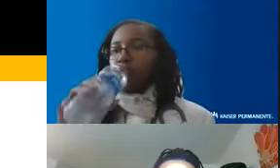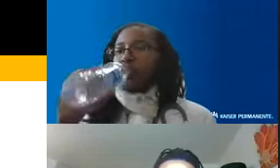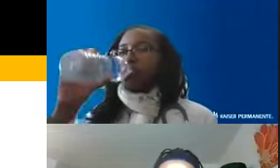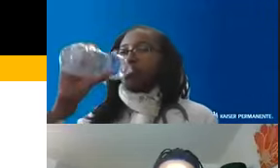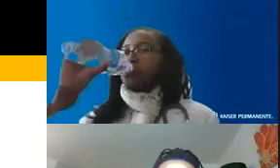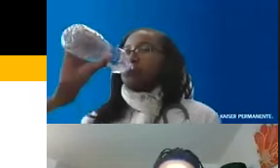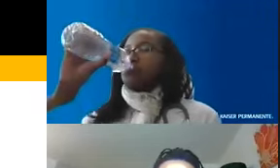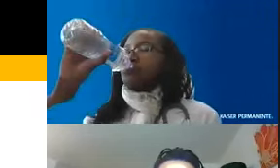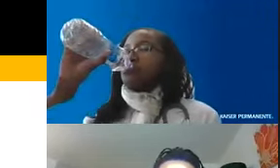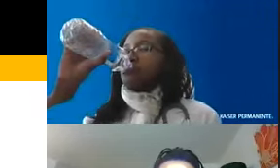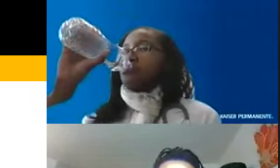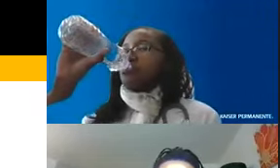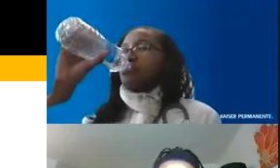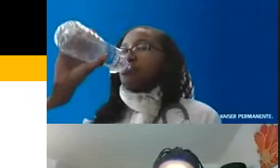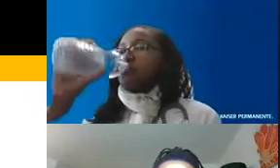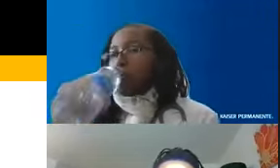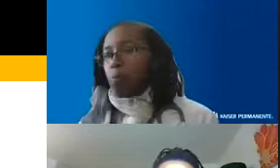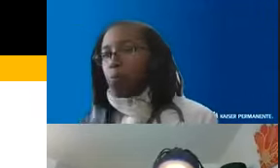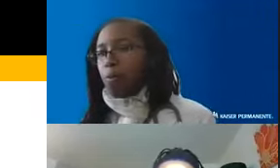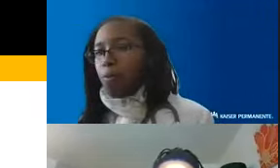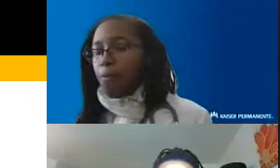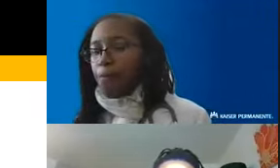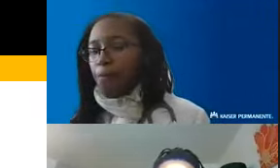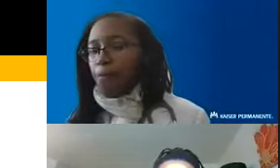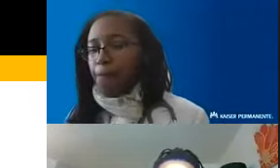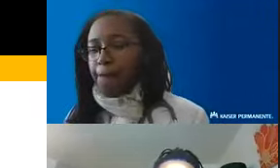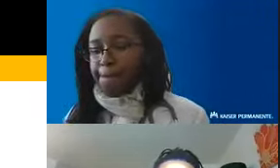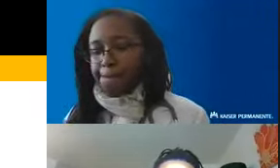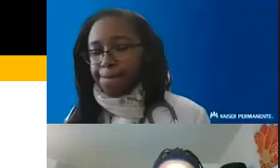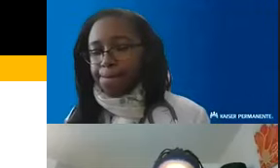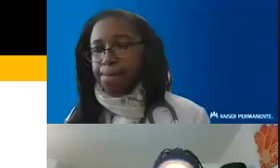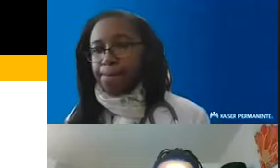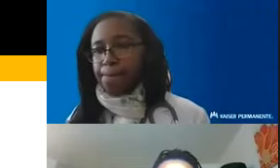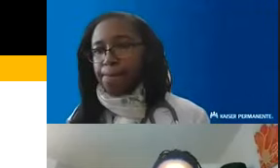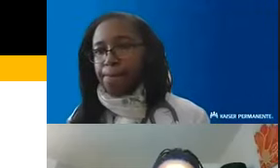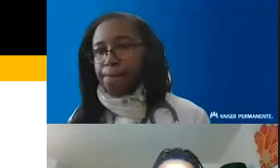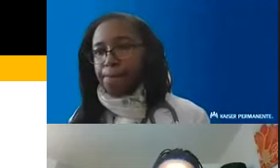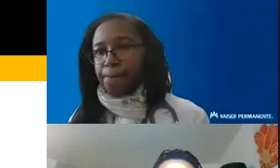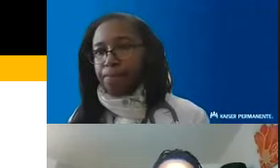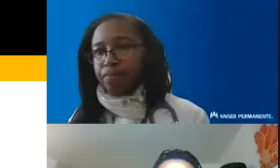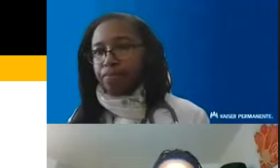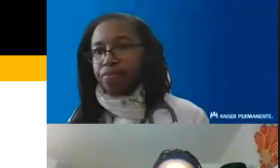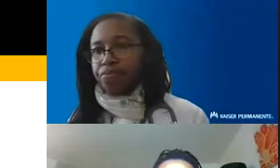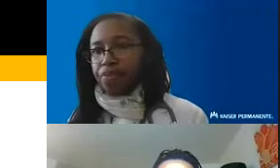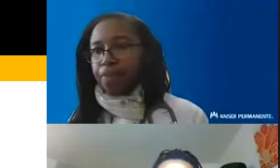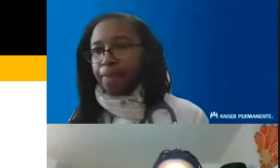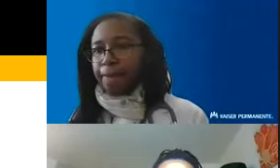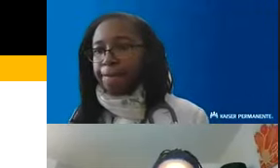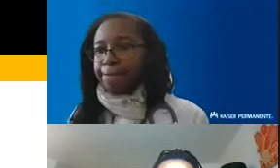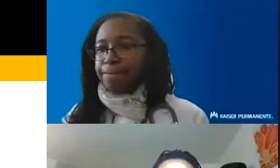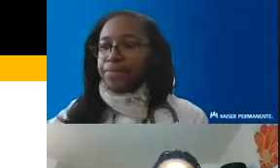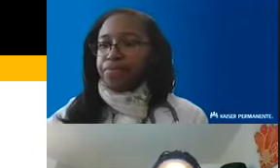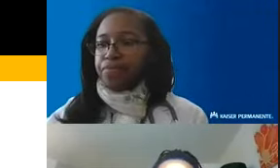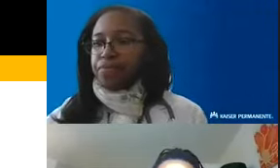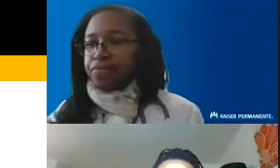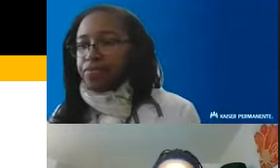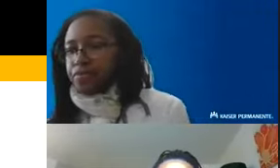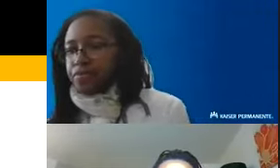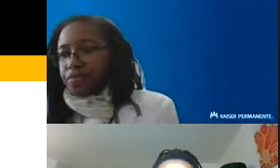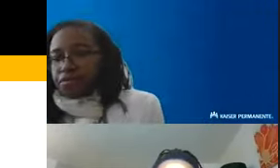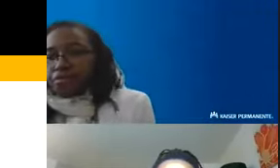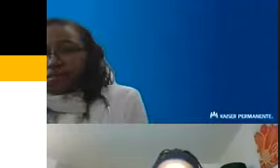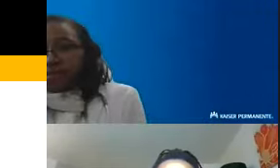many waves. But really with each individual to try to take time to understand what they're saying when they say whatever they say about